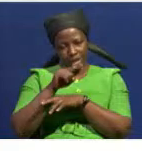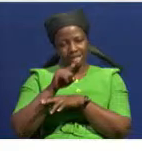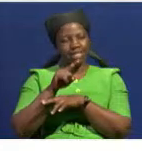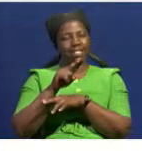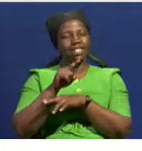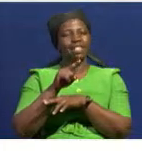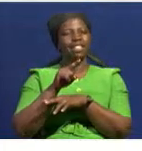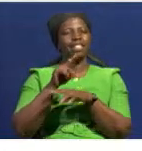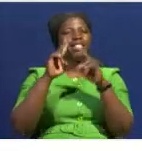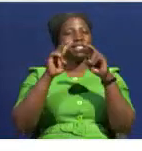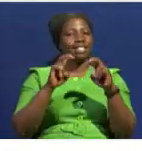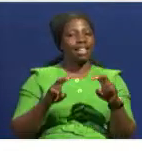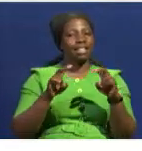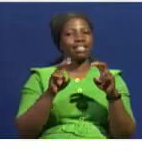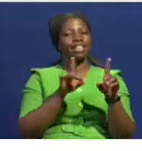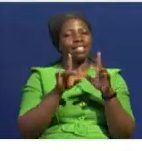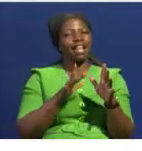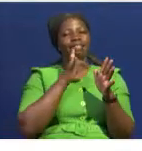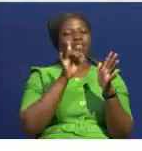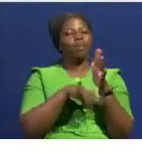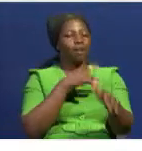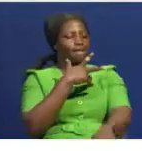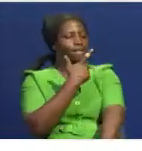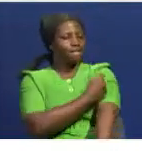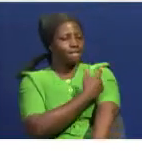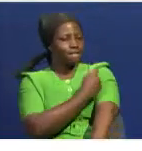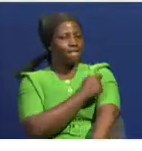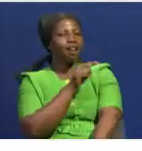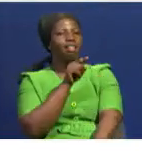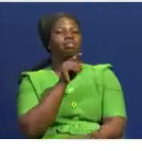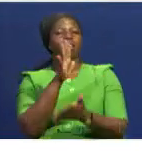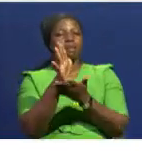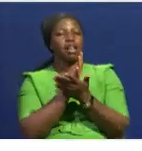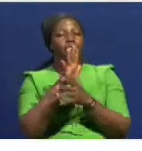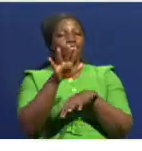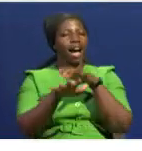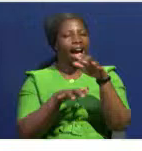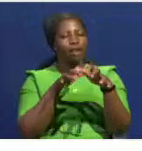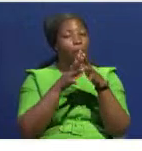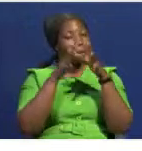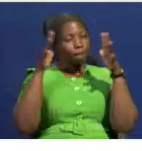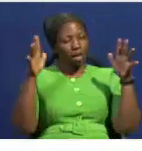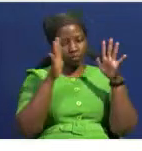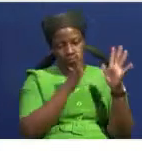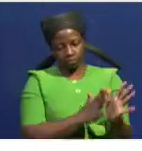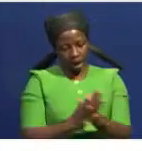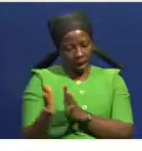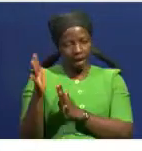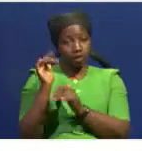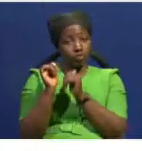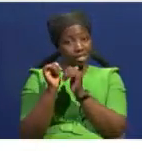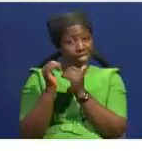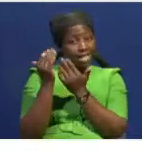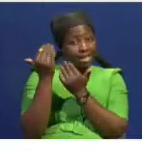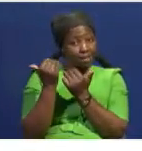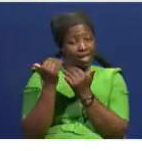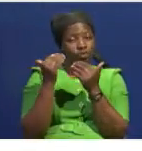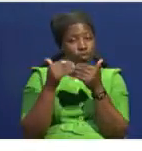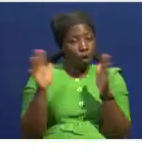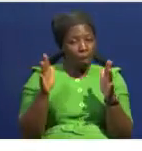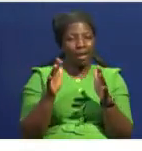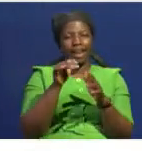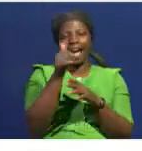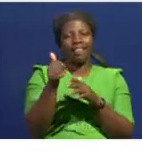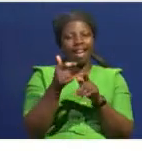Christopher Wanga says the vaccination exercise is part of the livestock master plan that is earmarked to open up